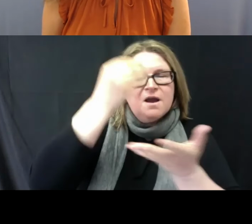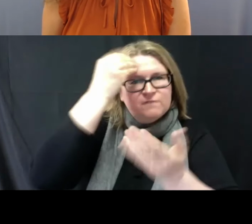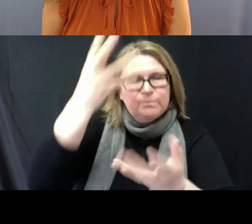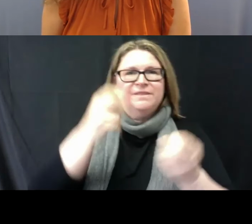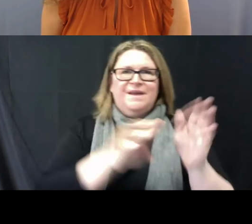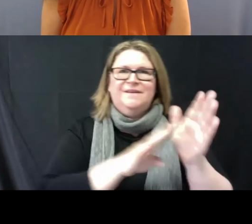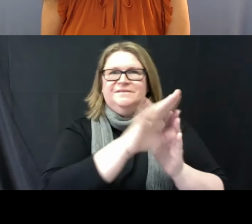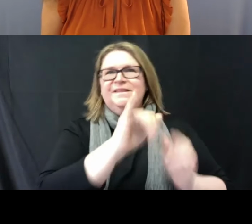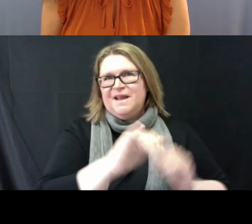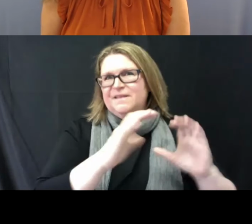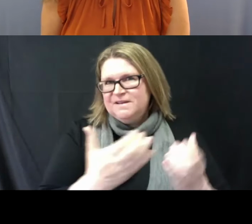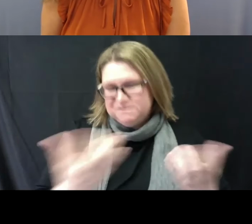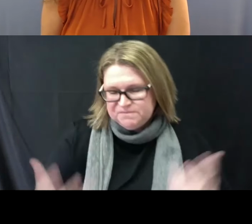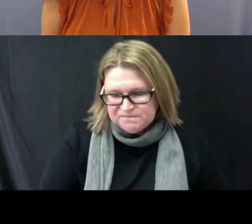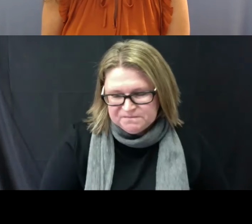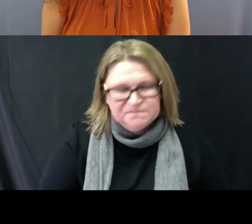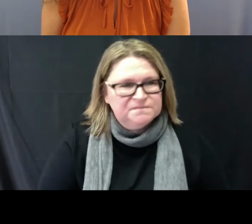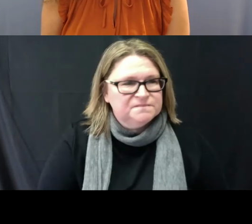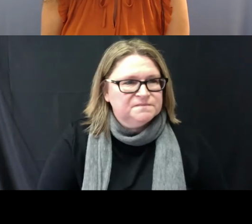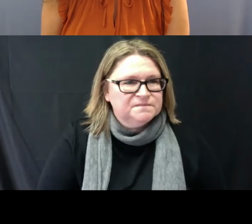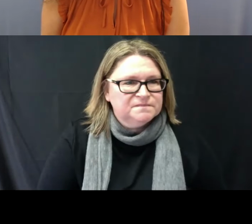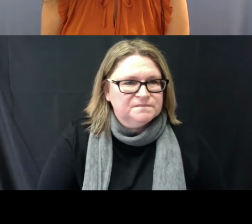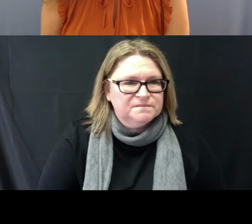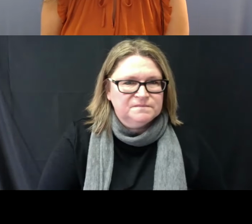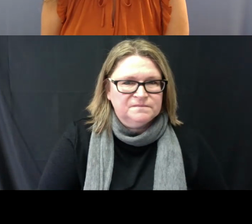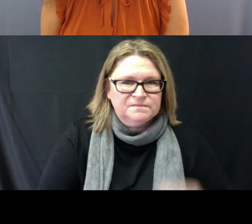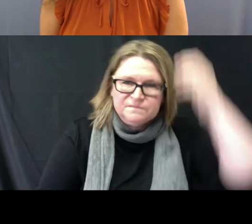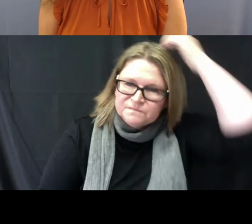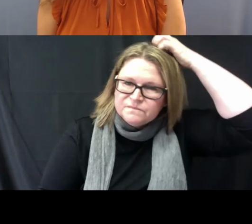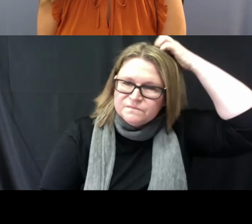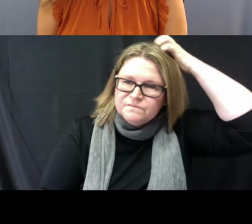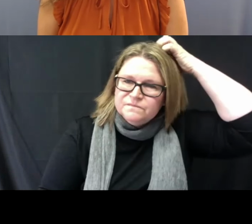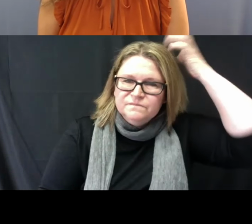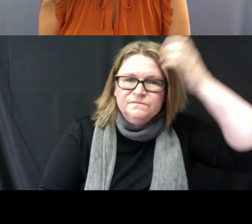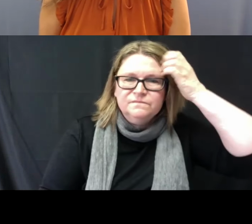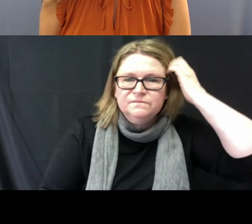have that you wish you did have? And we start developing classes that way.